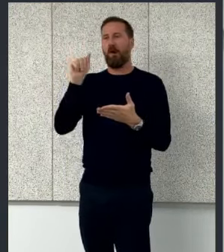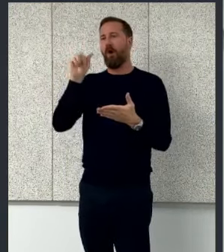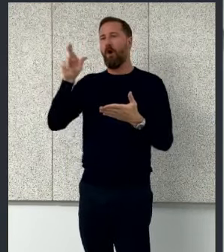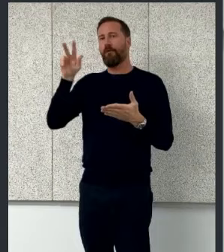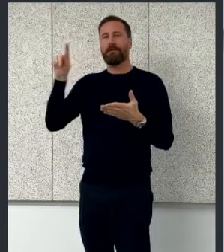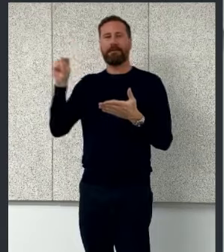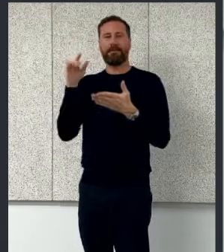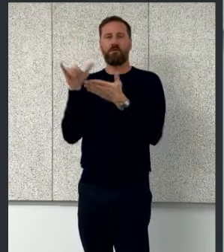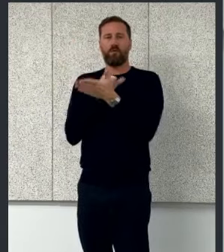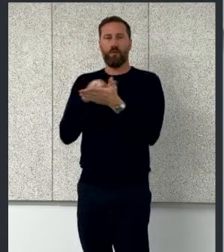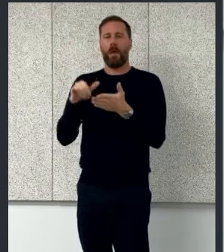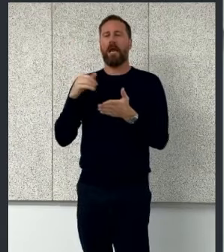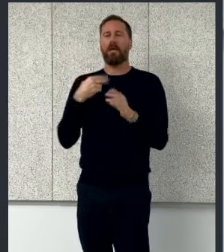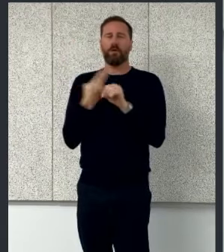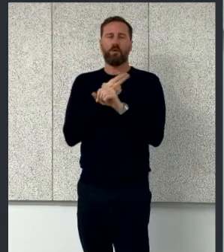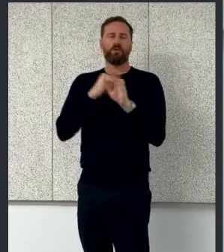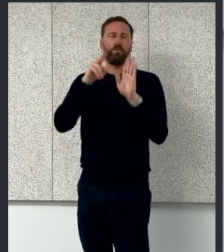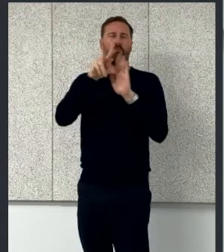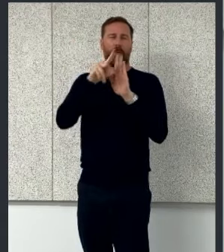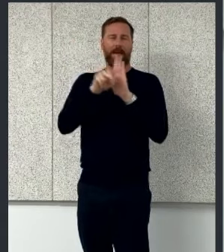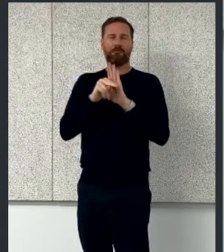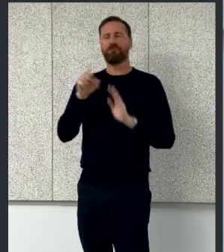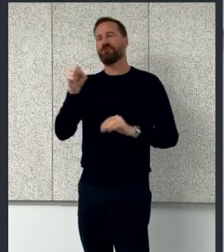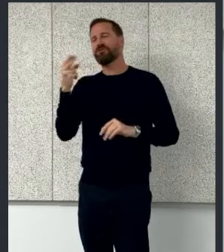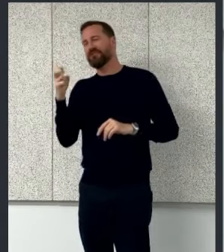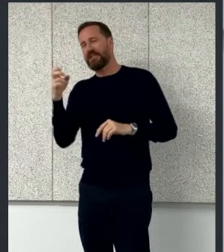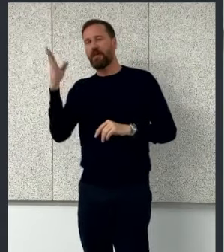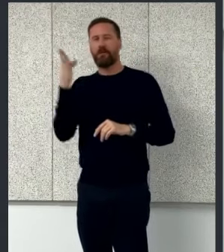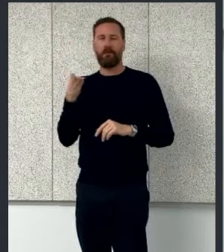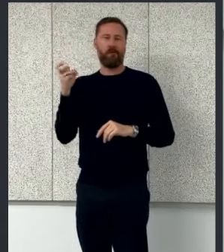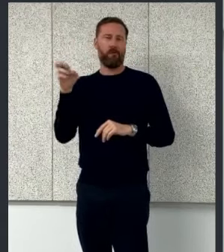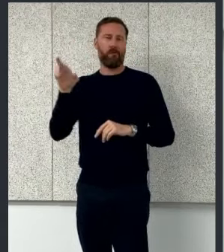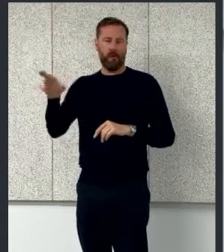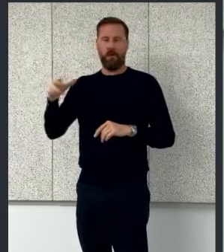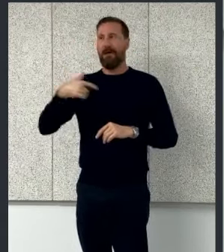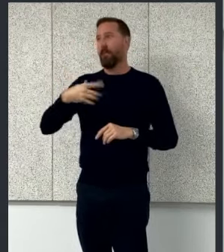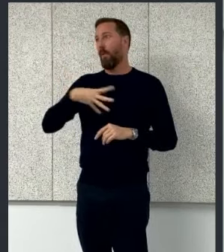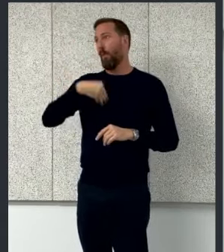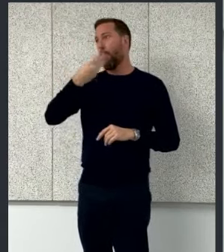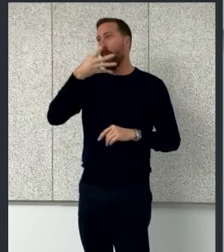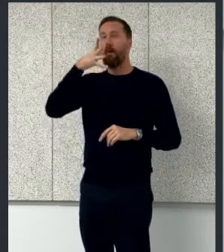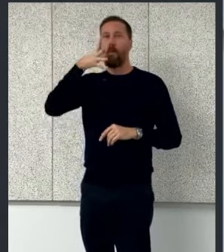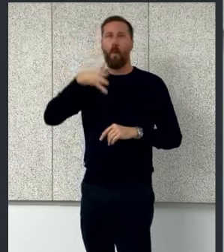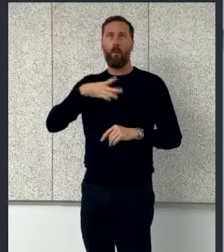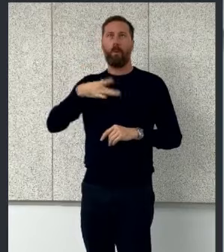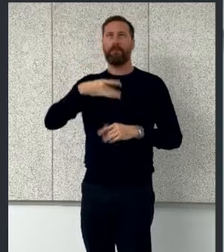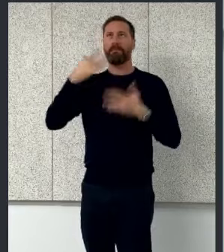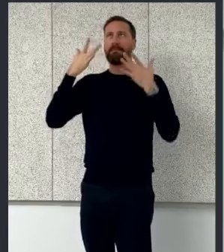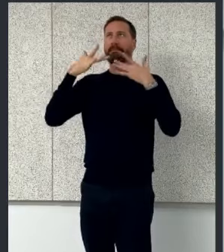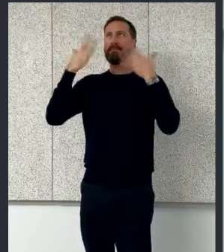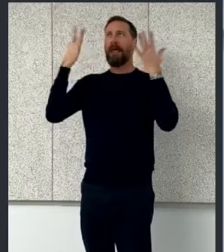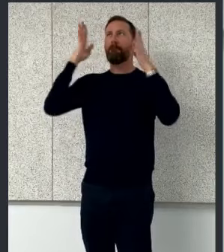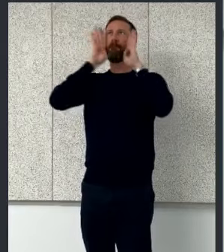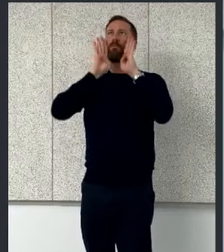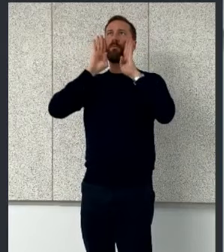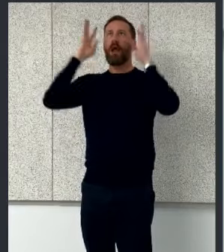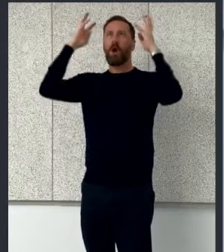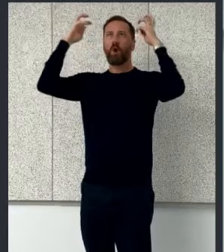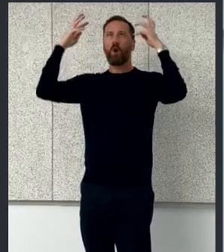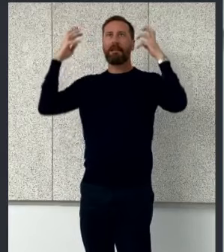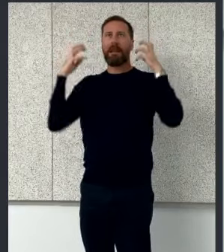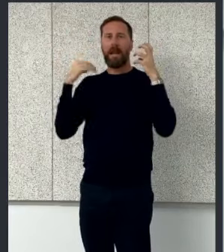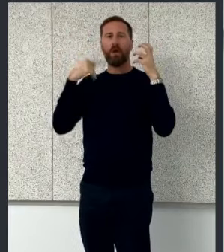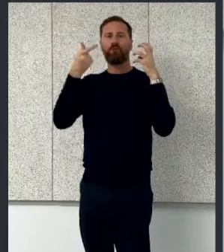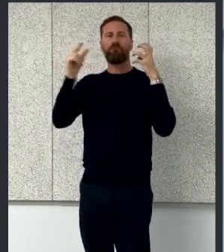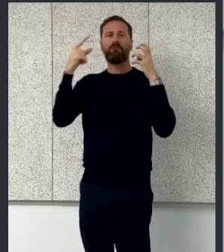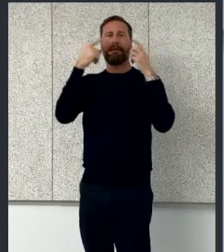her pronouns. I am a white woman with light brown curly hair, green eyes, and I'm wearing a black